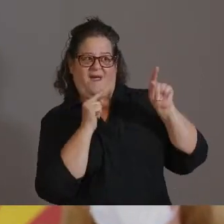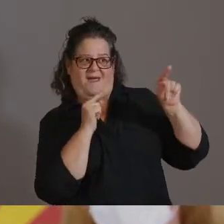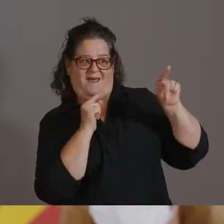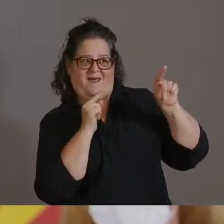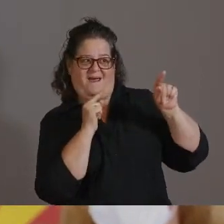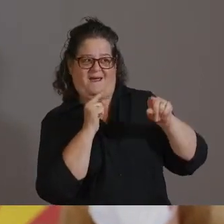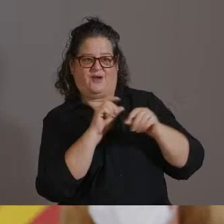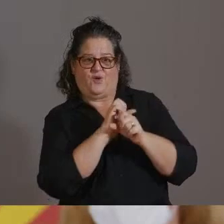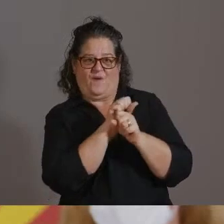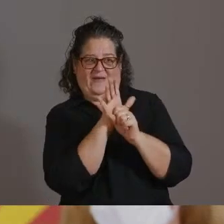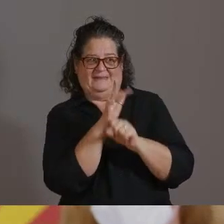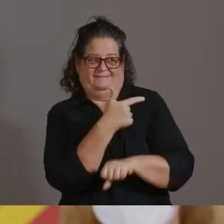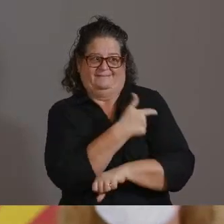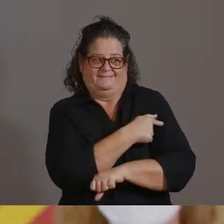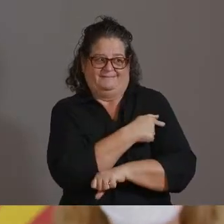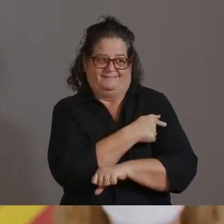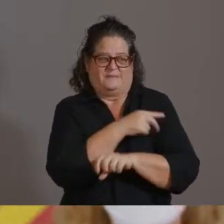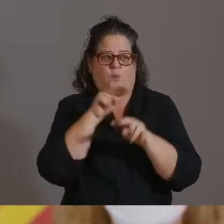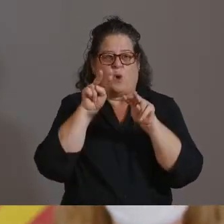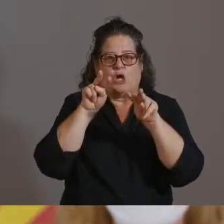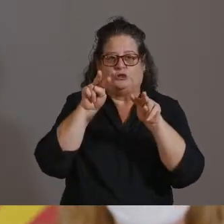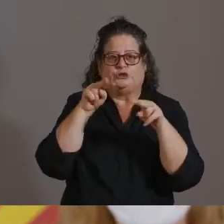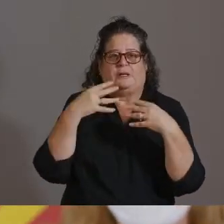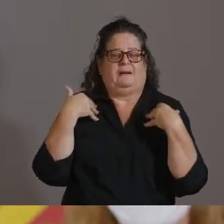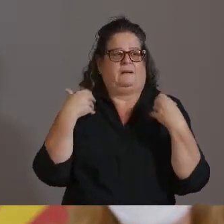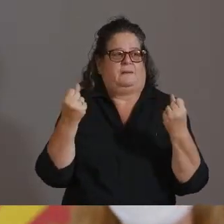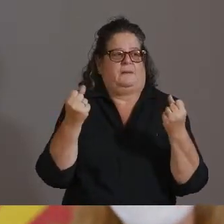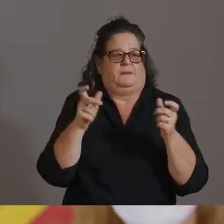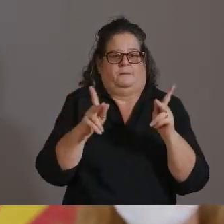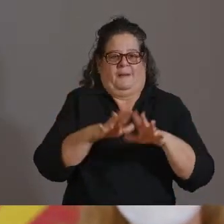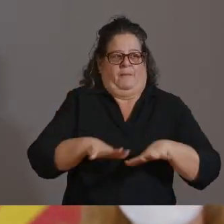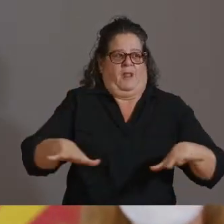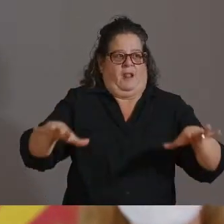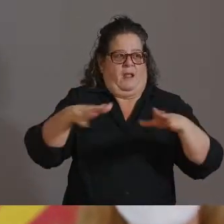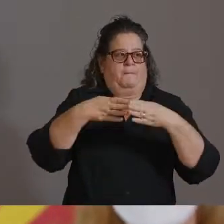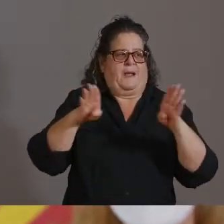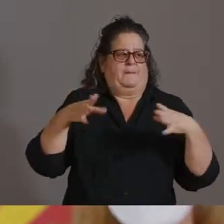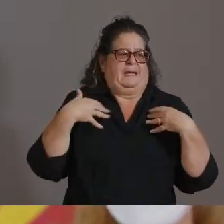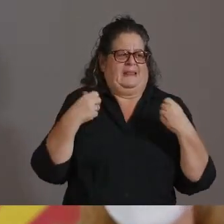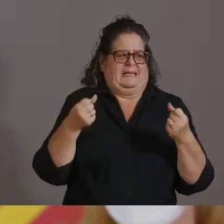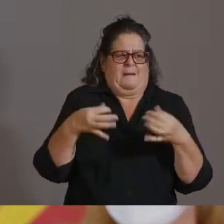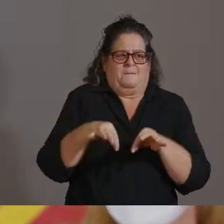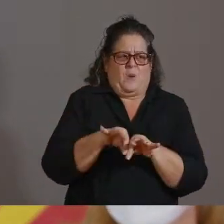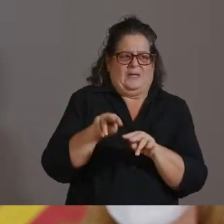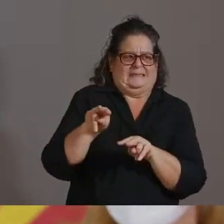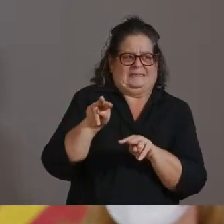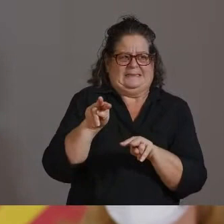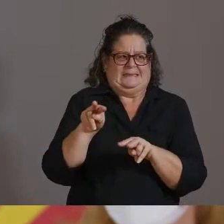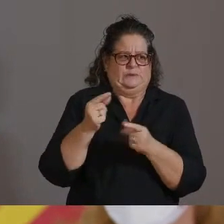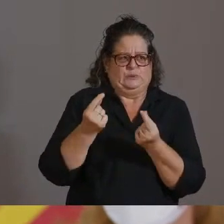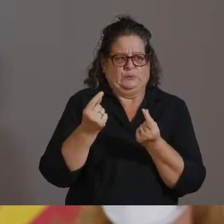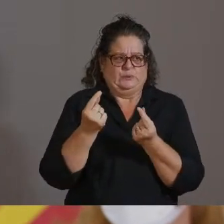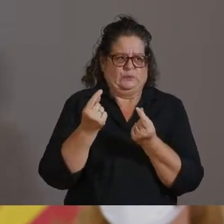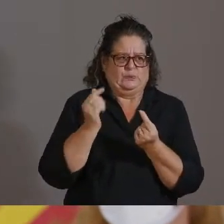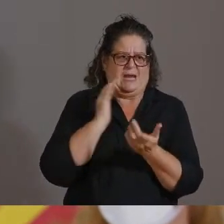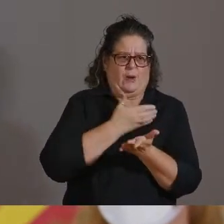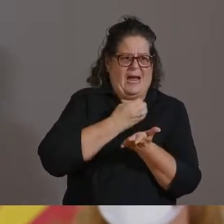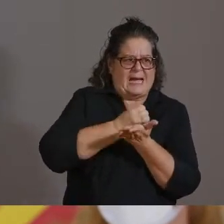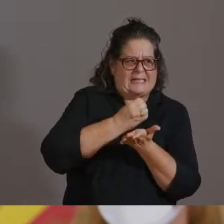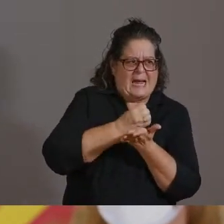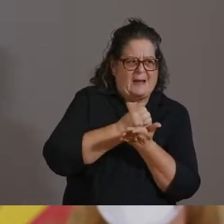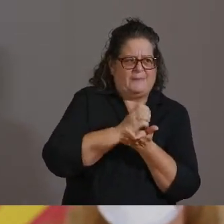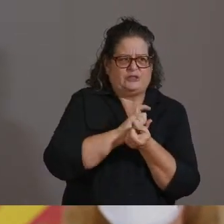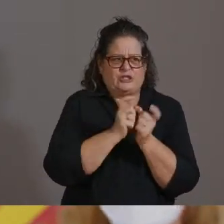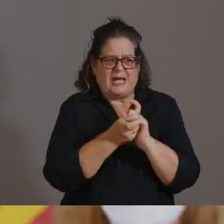and safety, and what components of our economy that we can protect in terms of allowing livelihoods